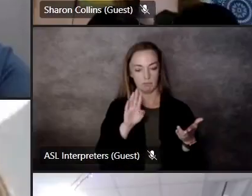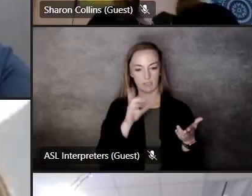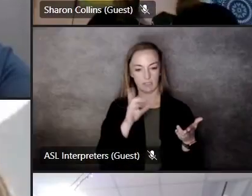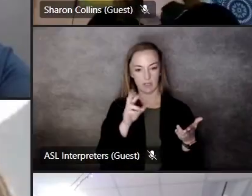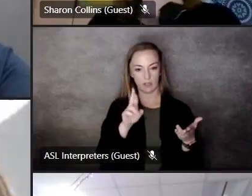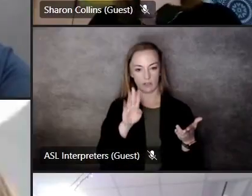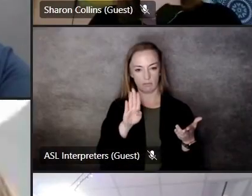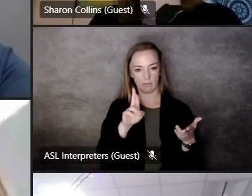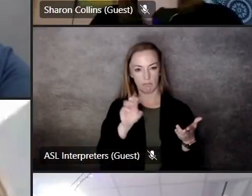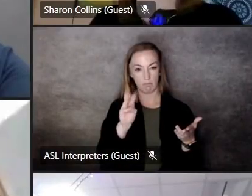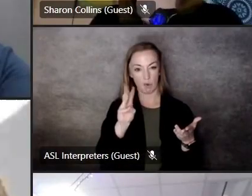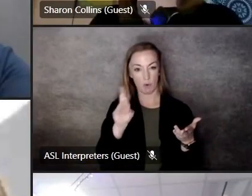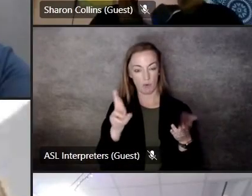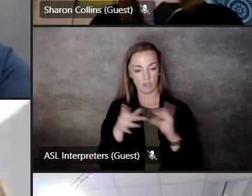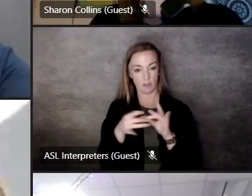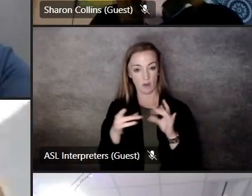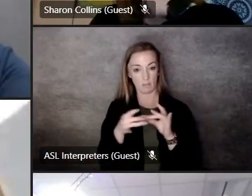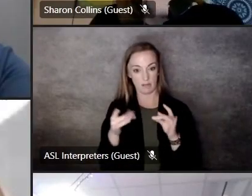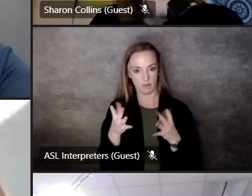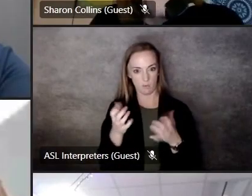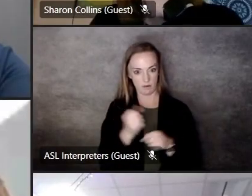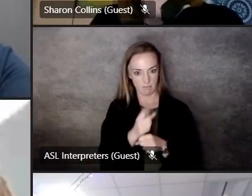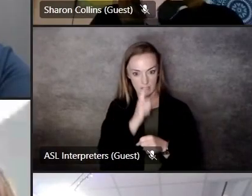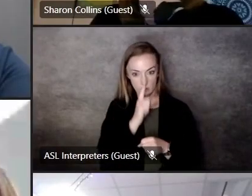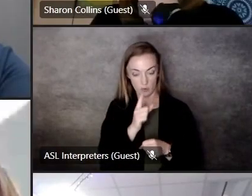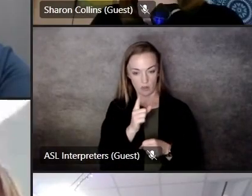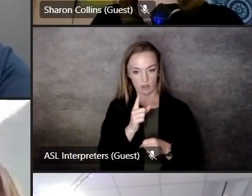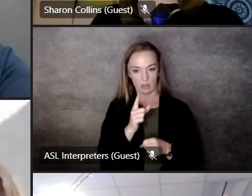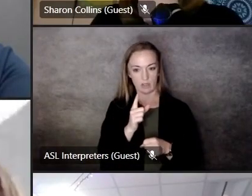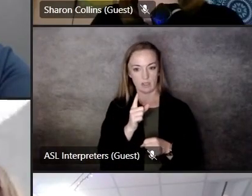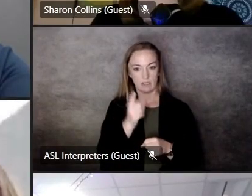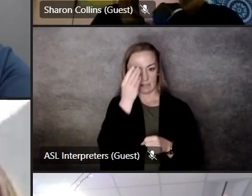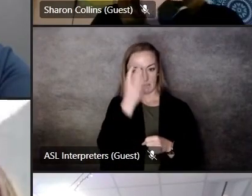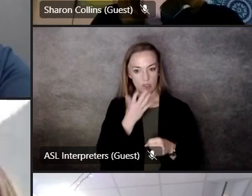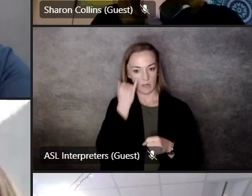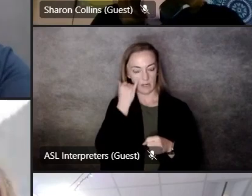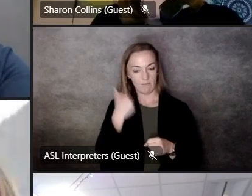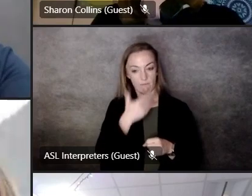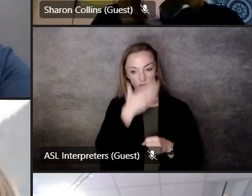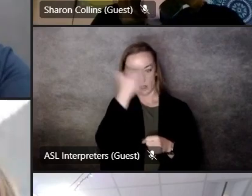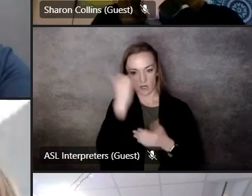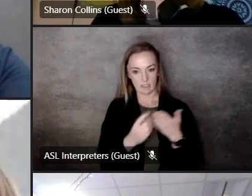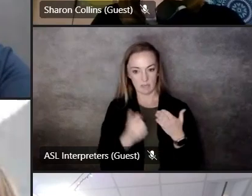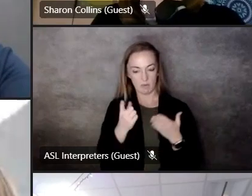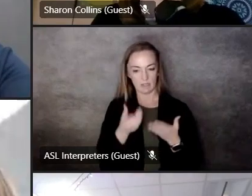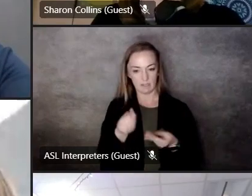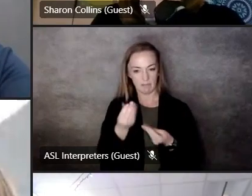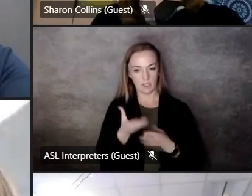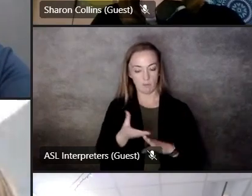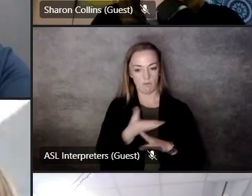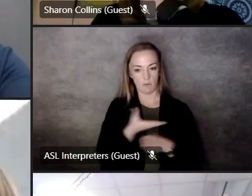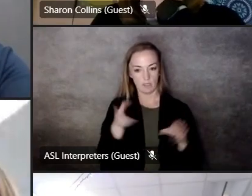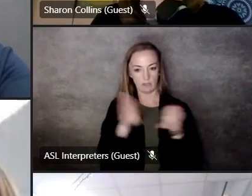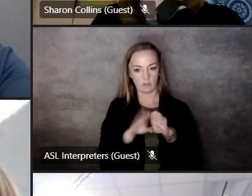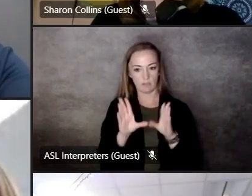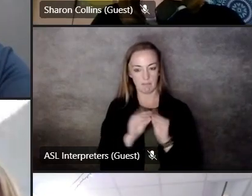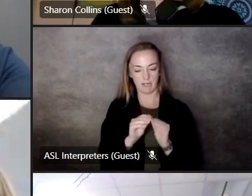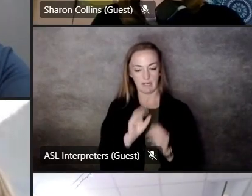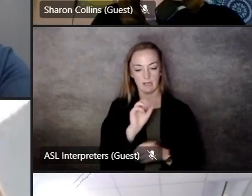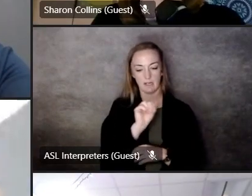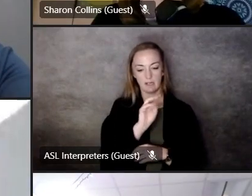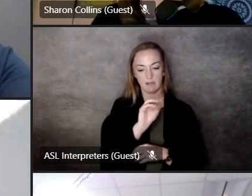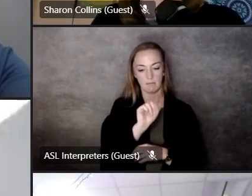and you just let me know if I've left off someone, just let me know before the close of this meeting, please. But I have Amanda Claire,